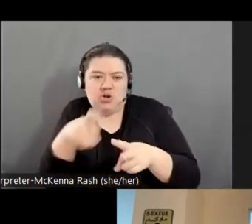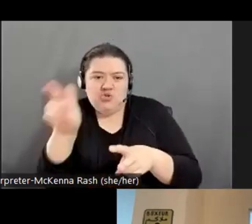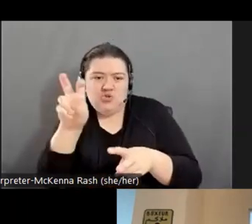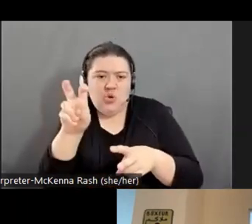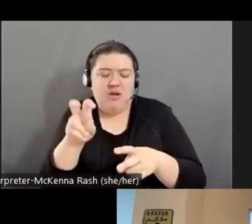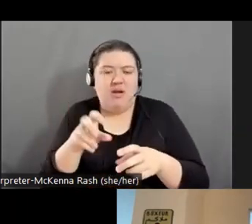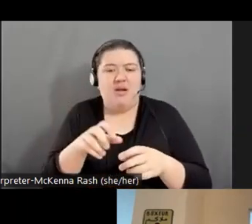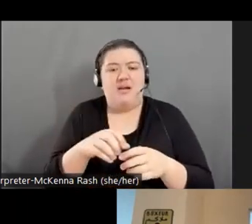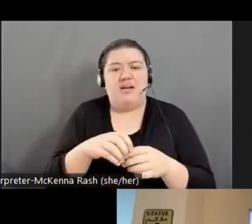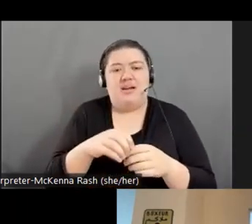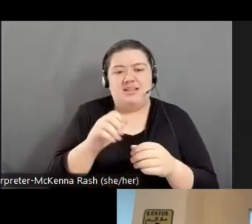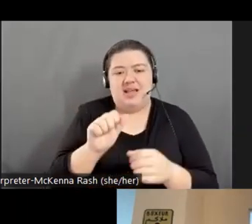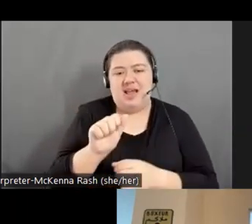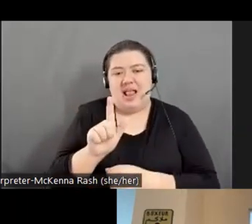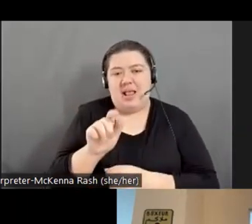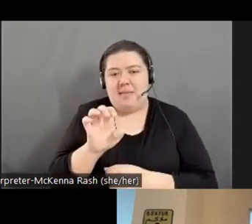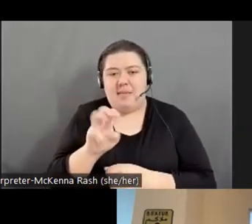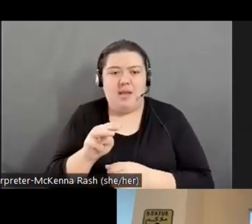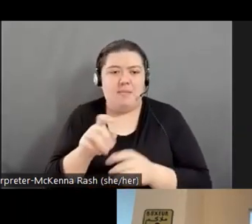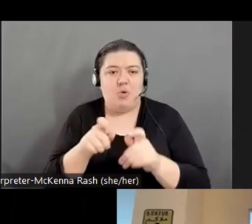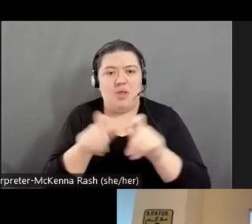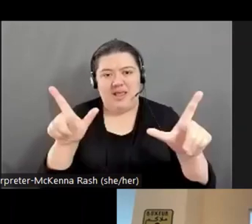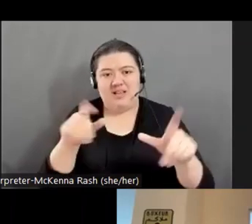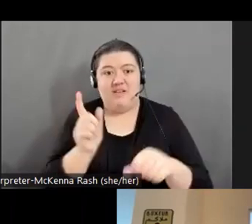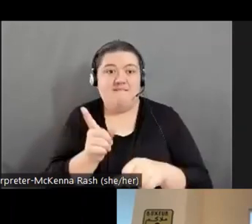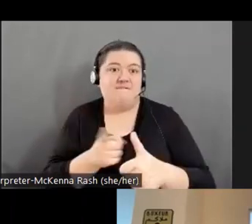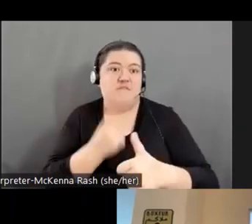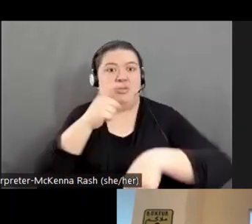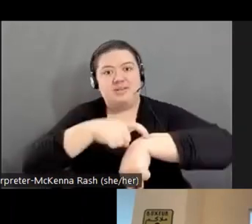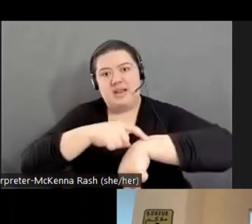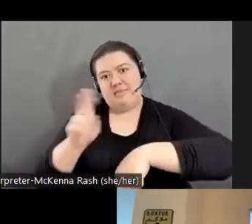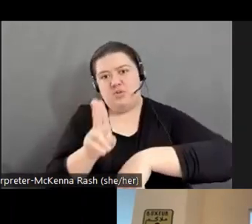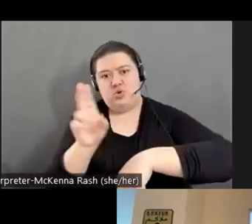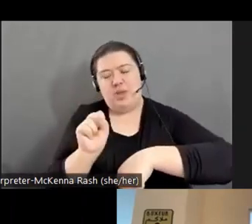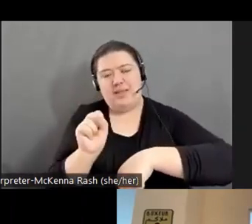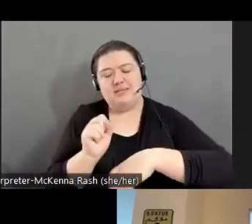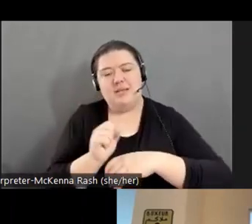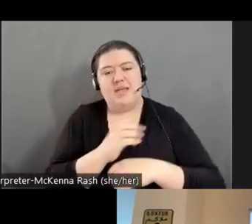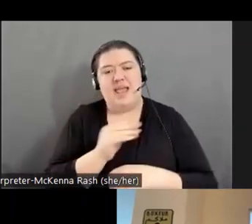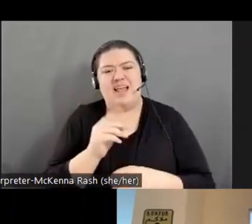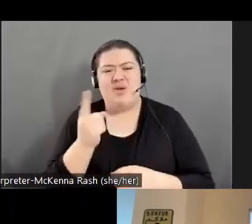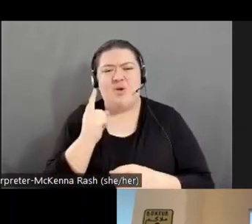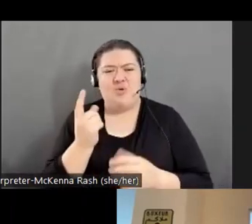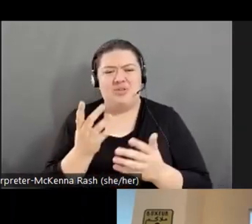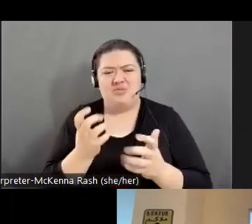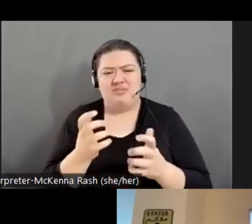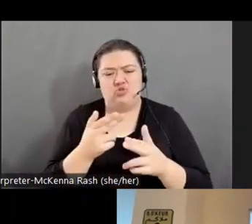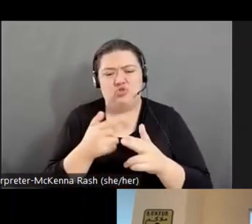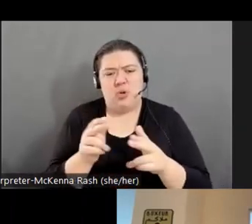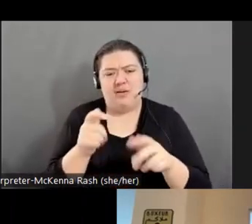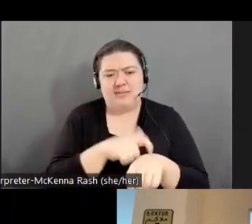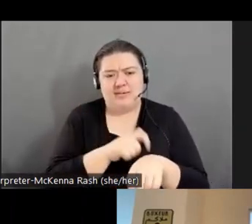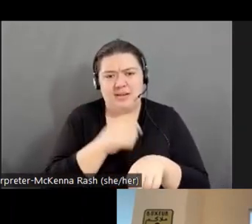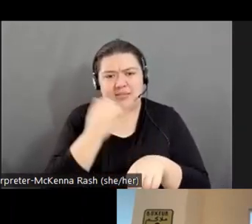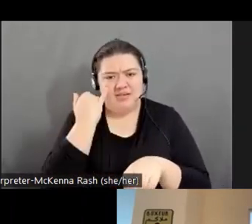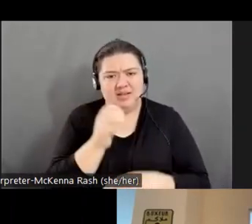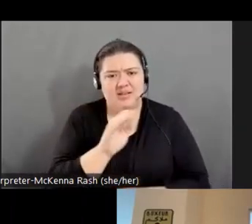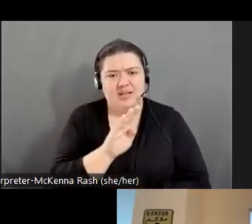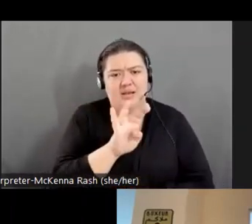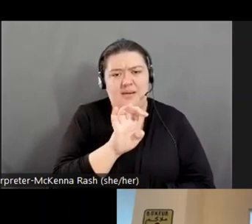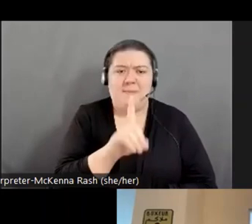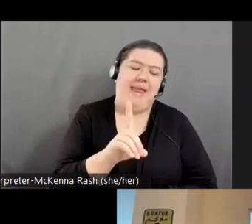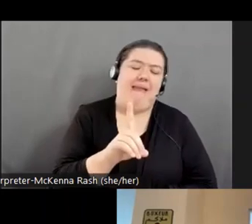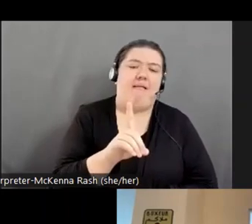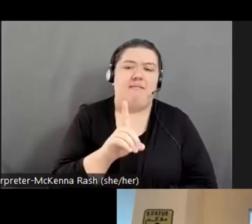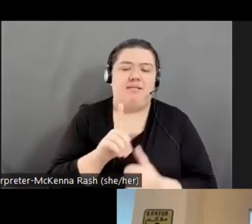album release in like their first release in the US or something like that. And they're really only looking at a short period of time. If it's banned, you know, they're looking at, you